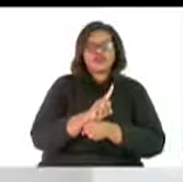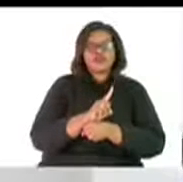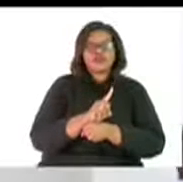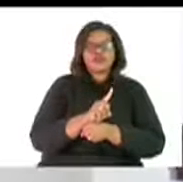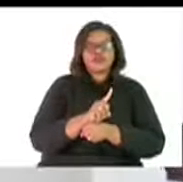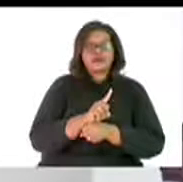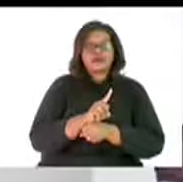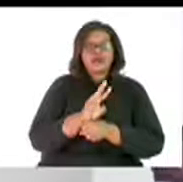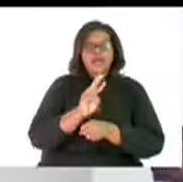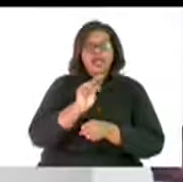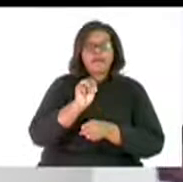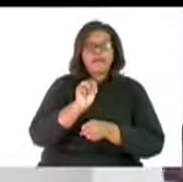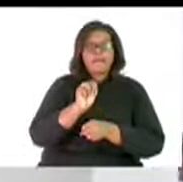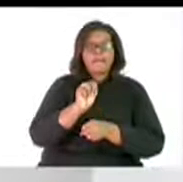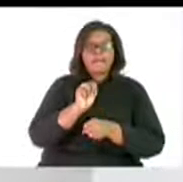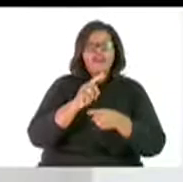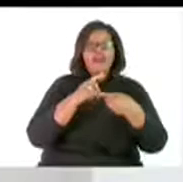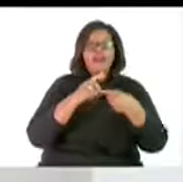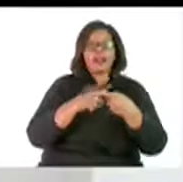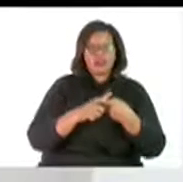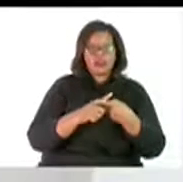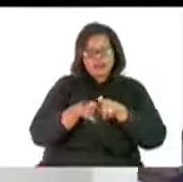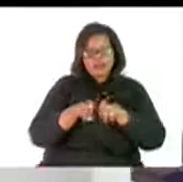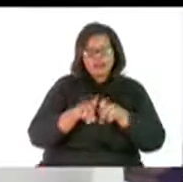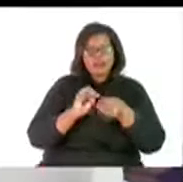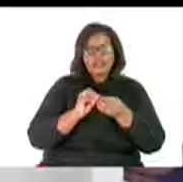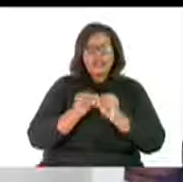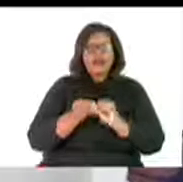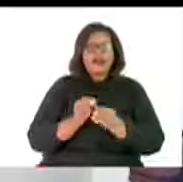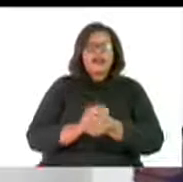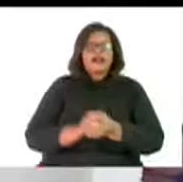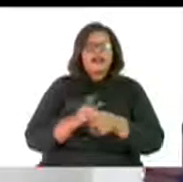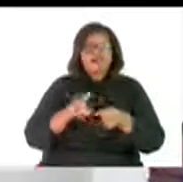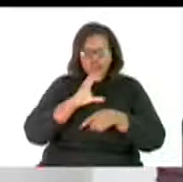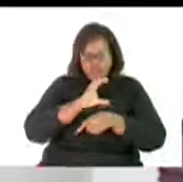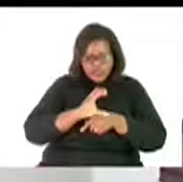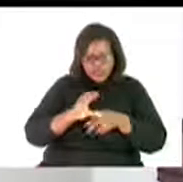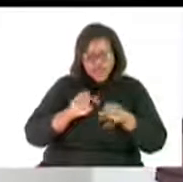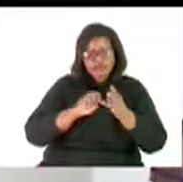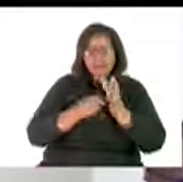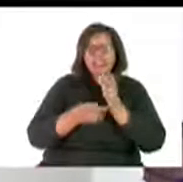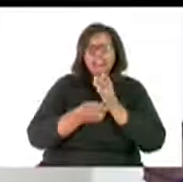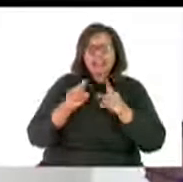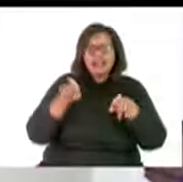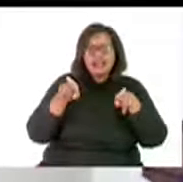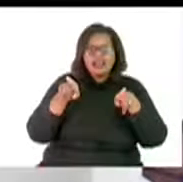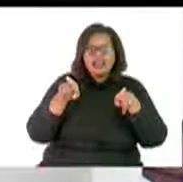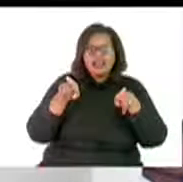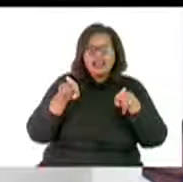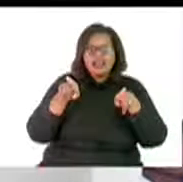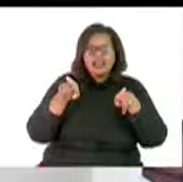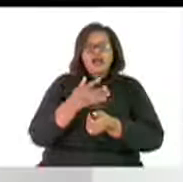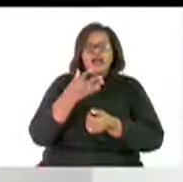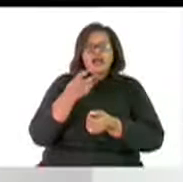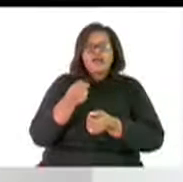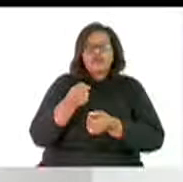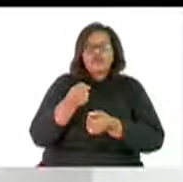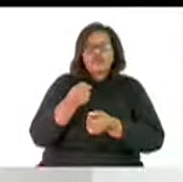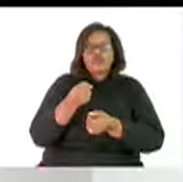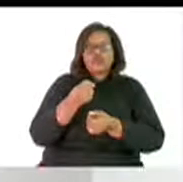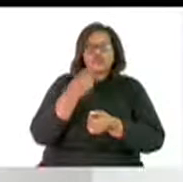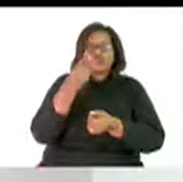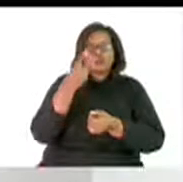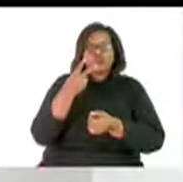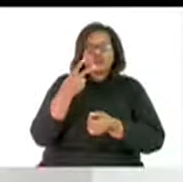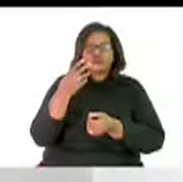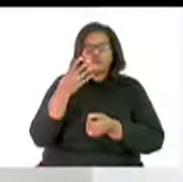is M, meaning the multiple. These are multiples. What is common in this? I have